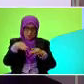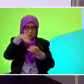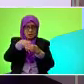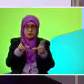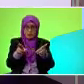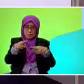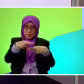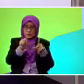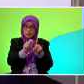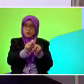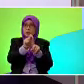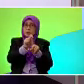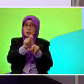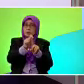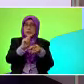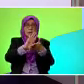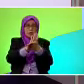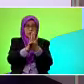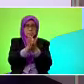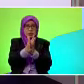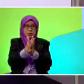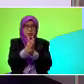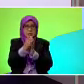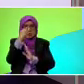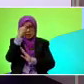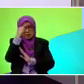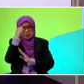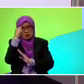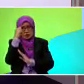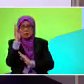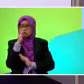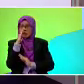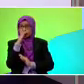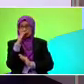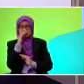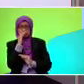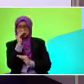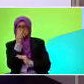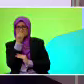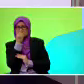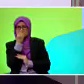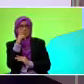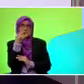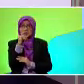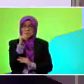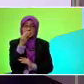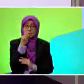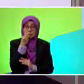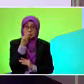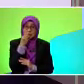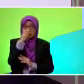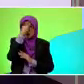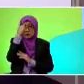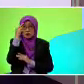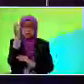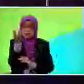a little bit maybe blackish, Yeah. and it has foul Foul smell. smell, okay. that is because of microorganisms.